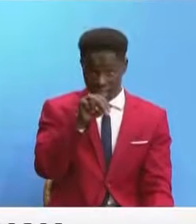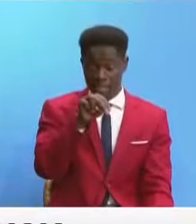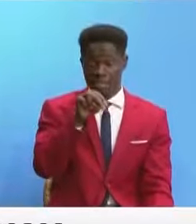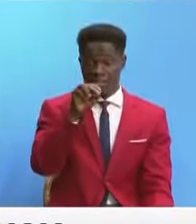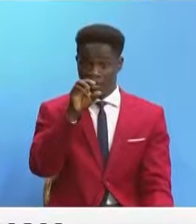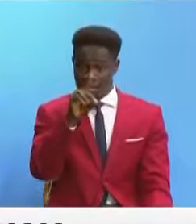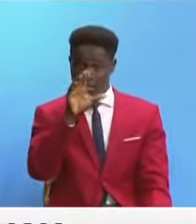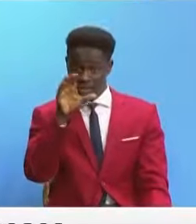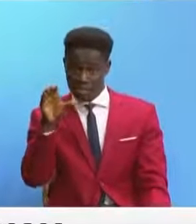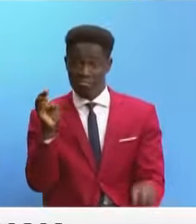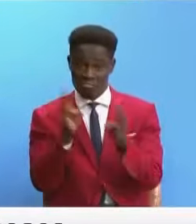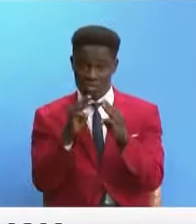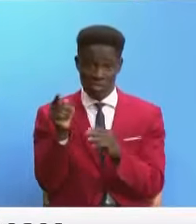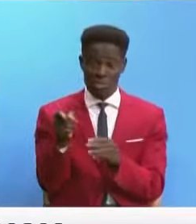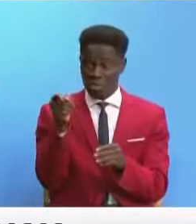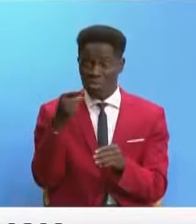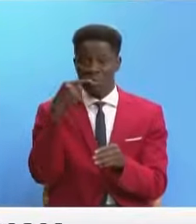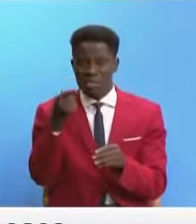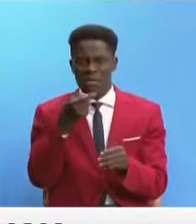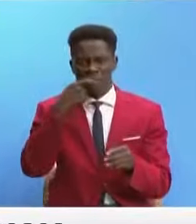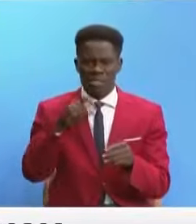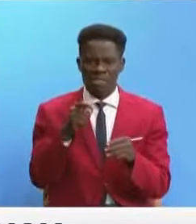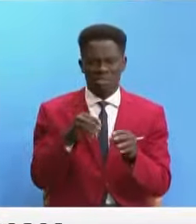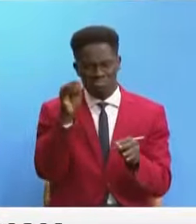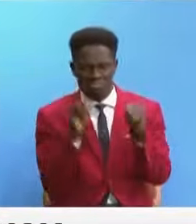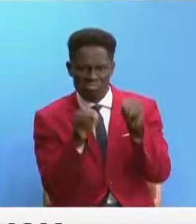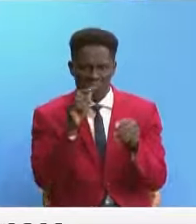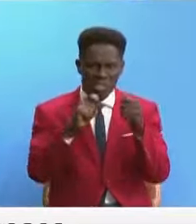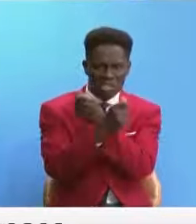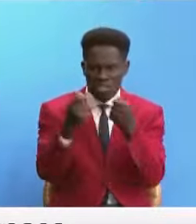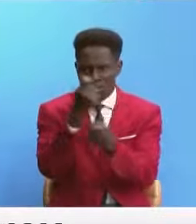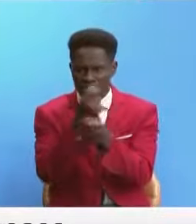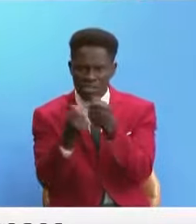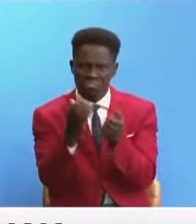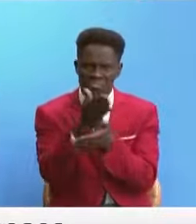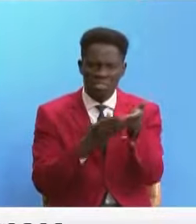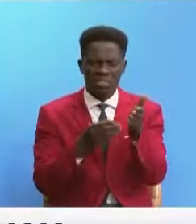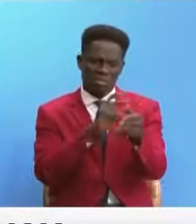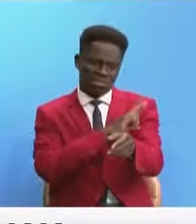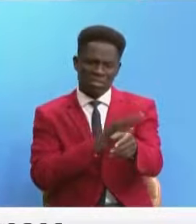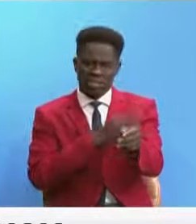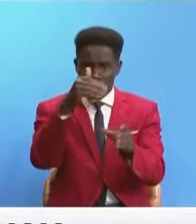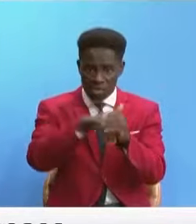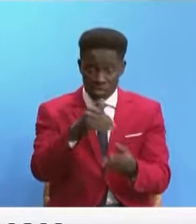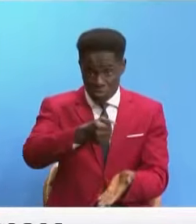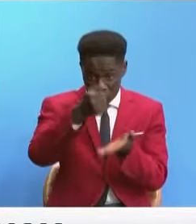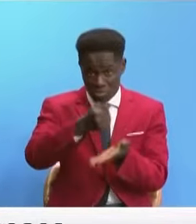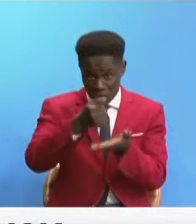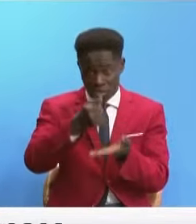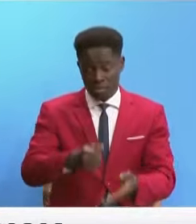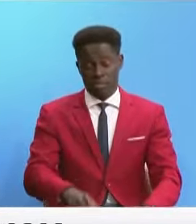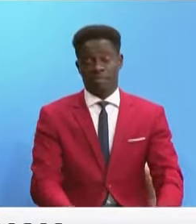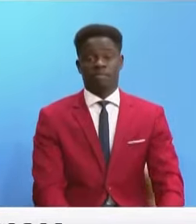realign resources in the national budget so as to answer to the challenges brought about by the drought. Our urgent